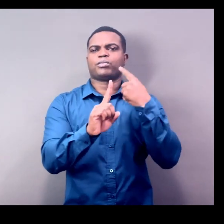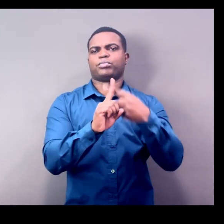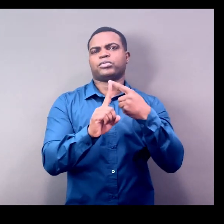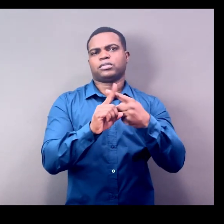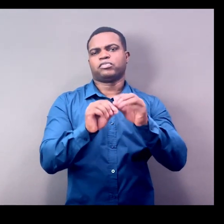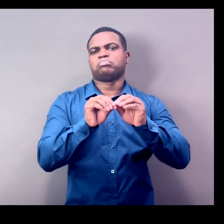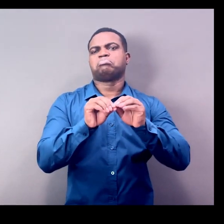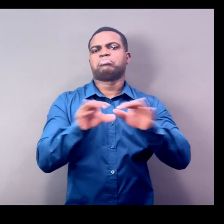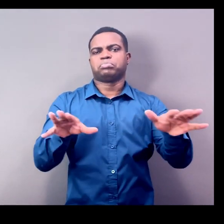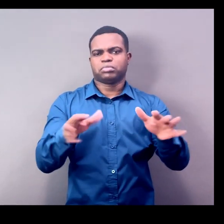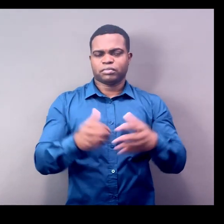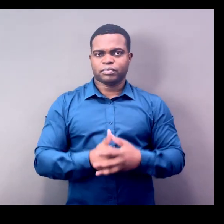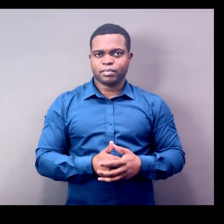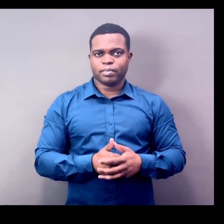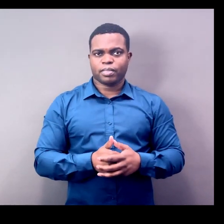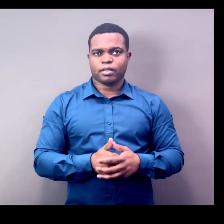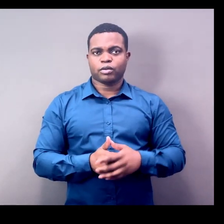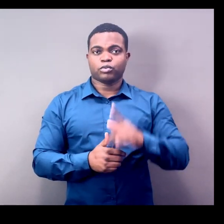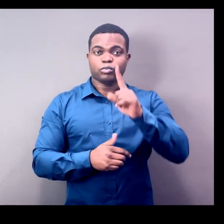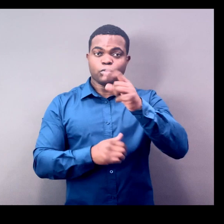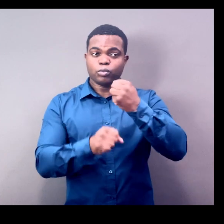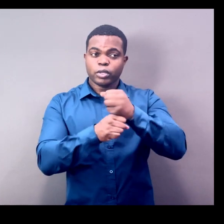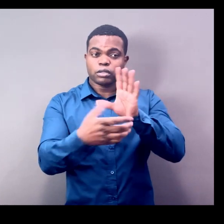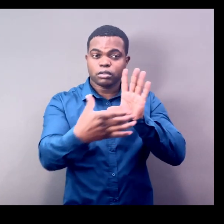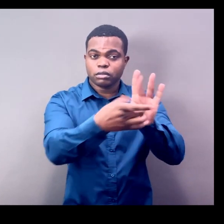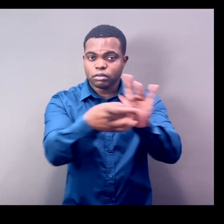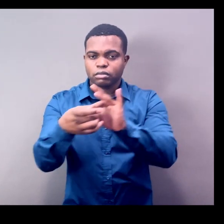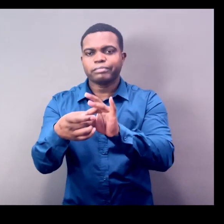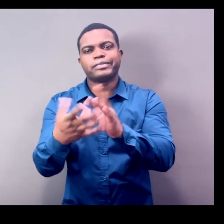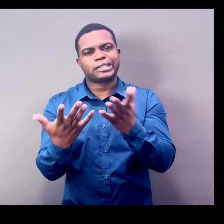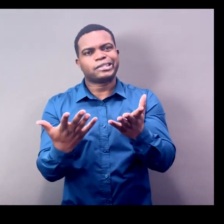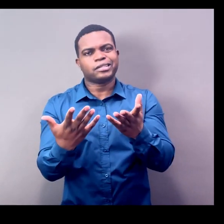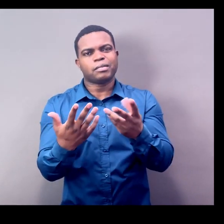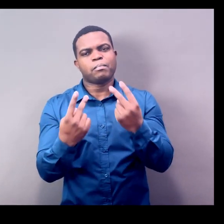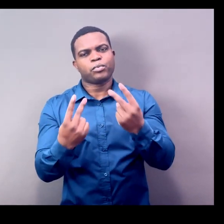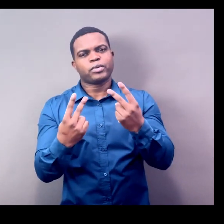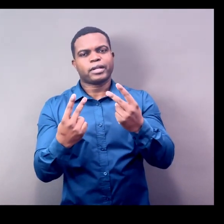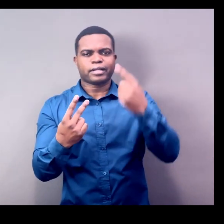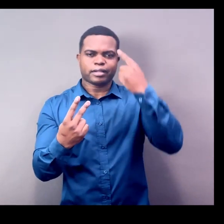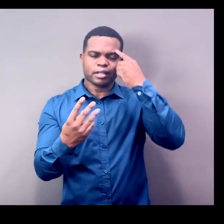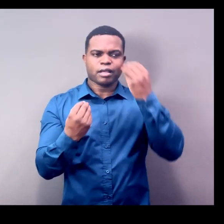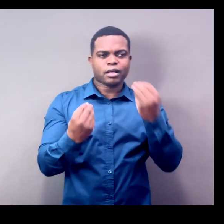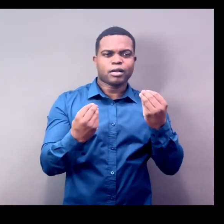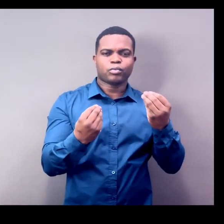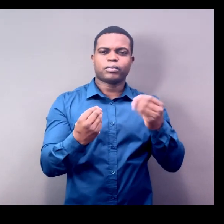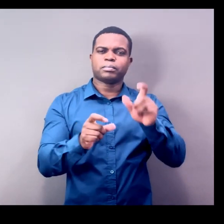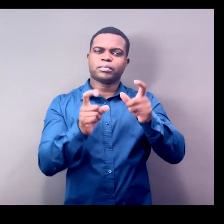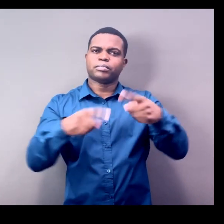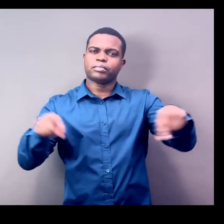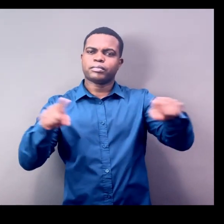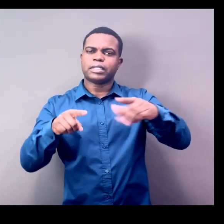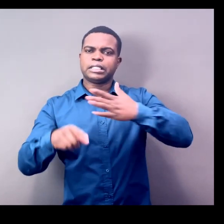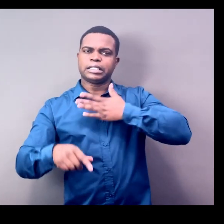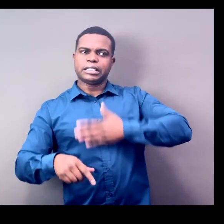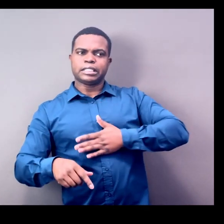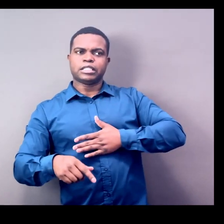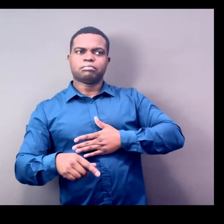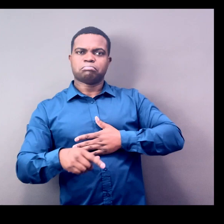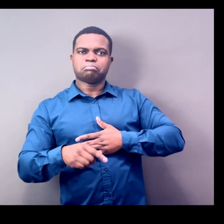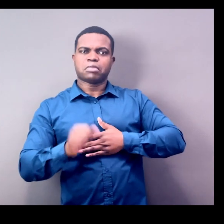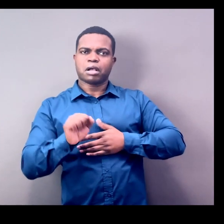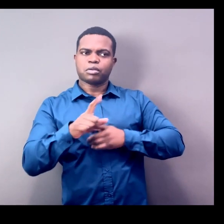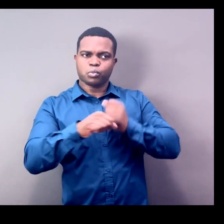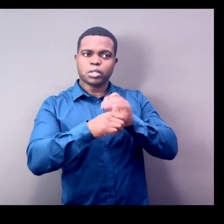enhances impact, and before you can work together with others, you need to identify who are your